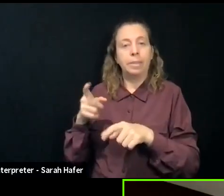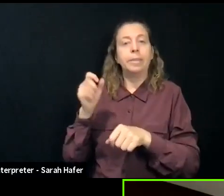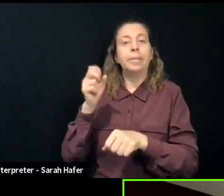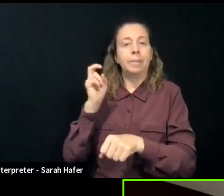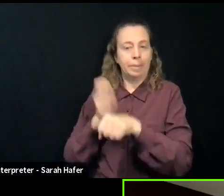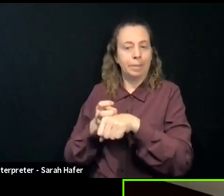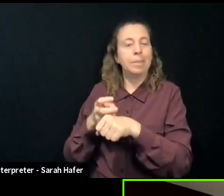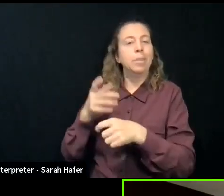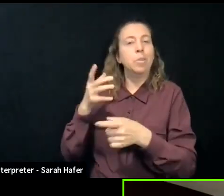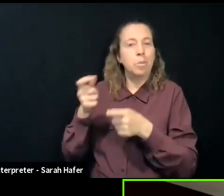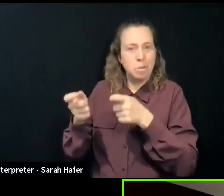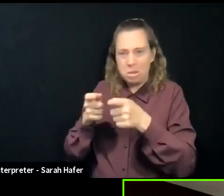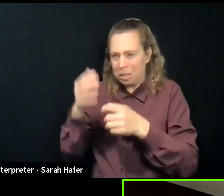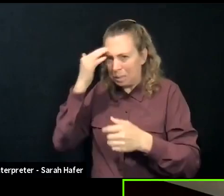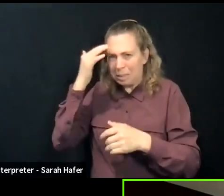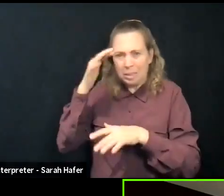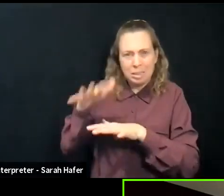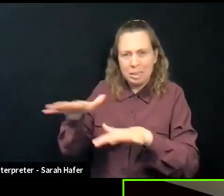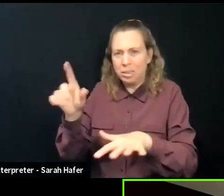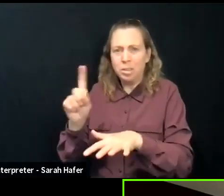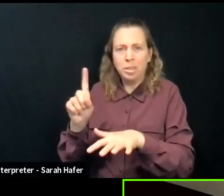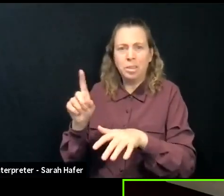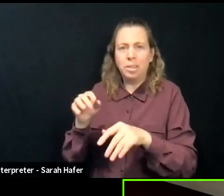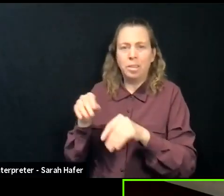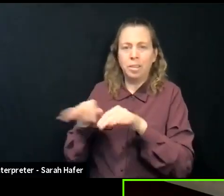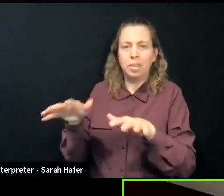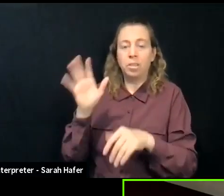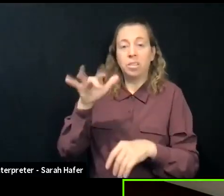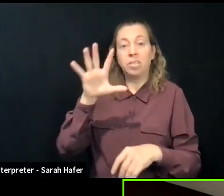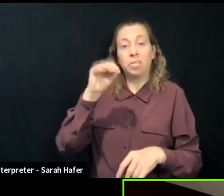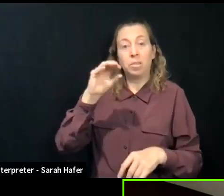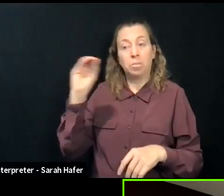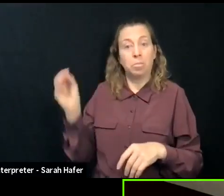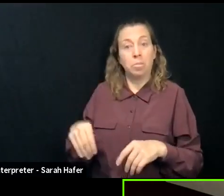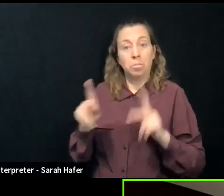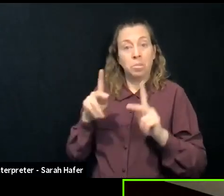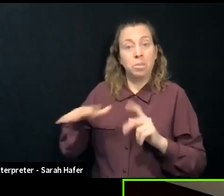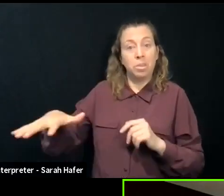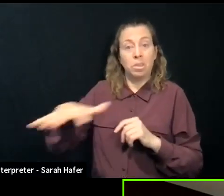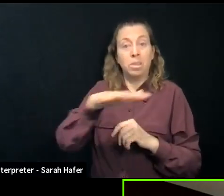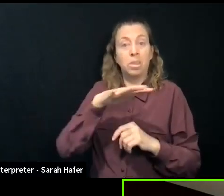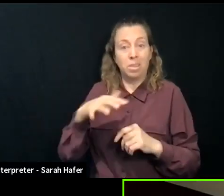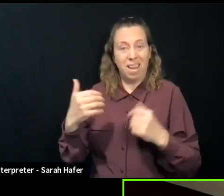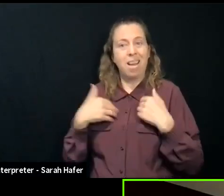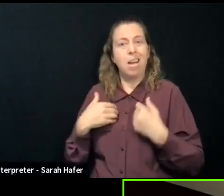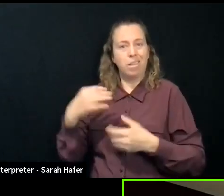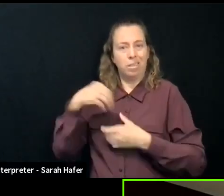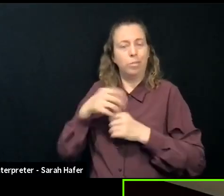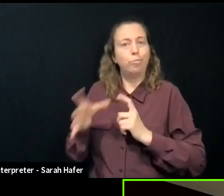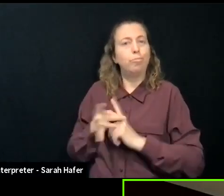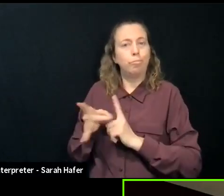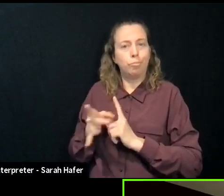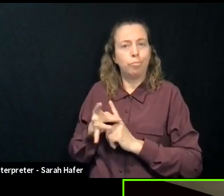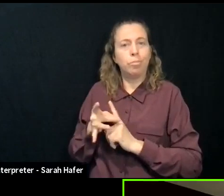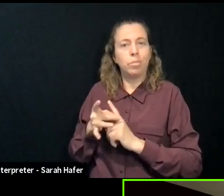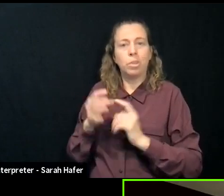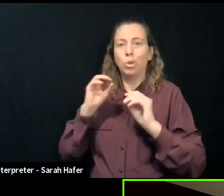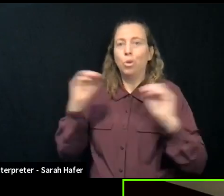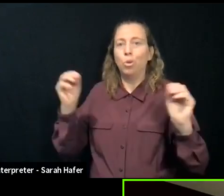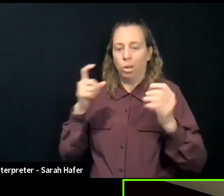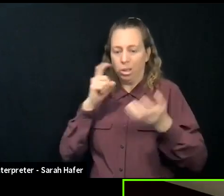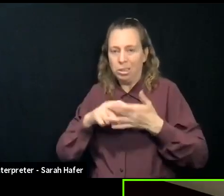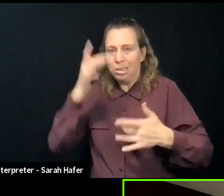about 50% of people who are infected with COVID-19 have no symptoms, or maybe some symptoms so mild